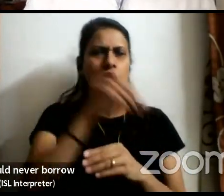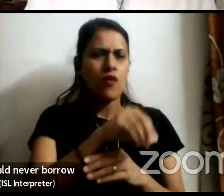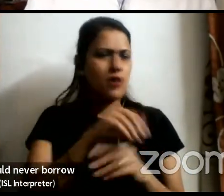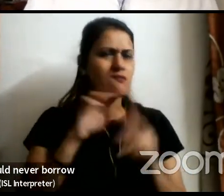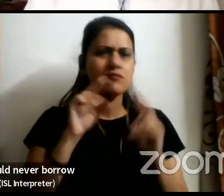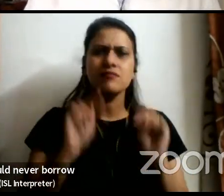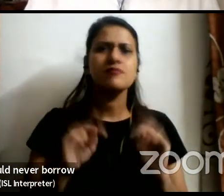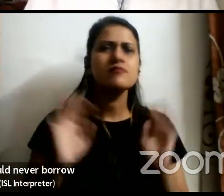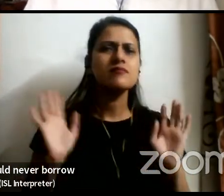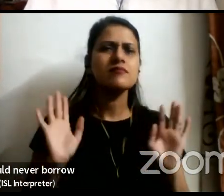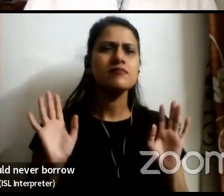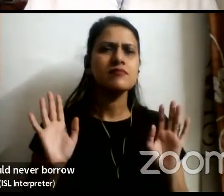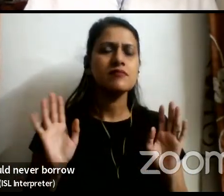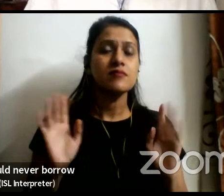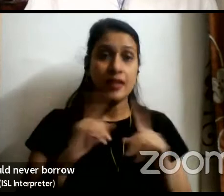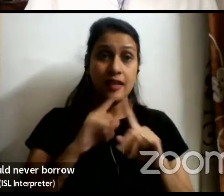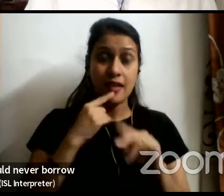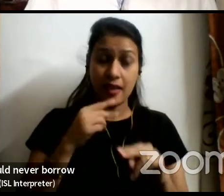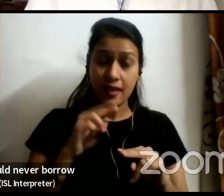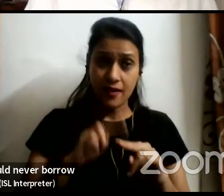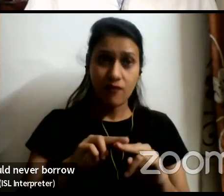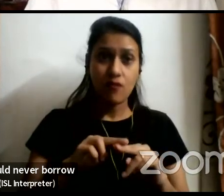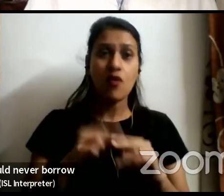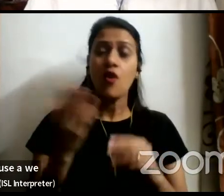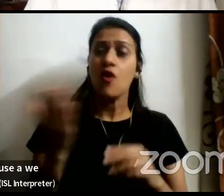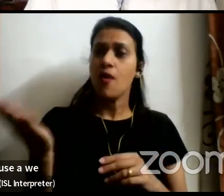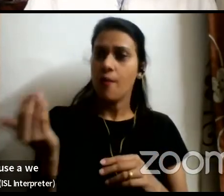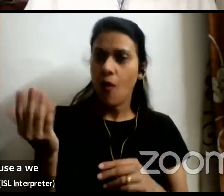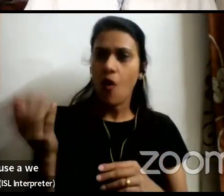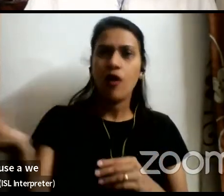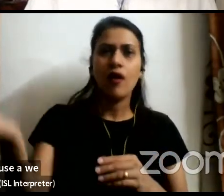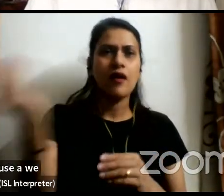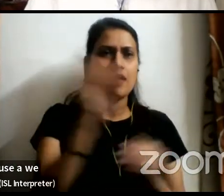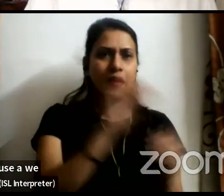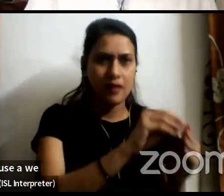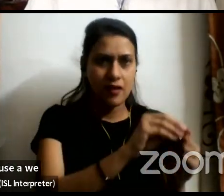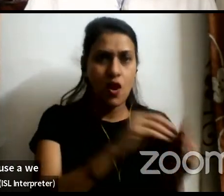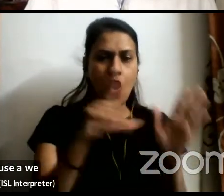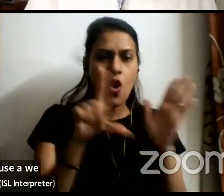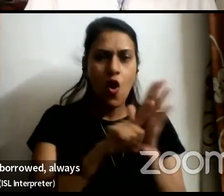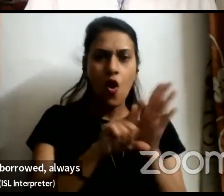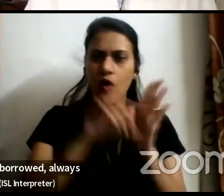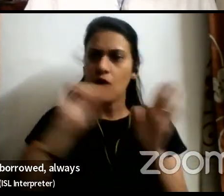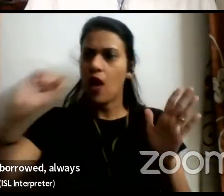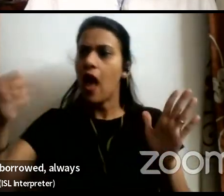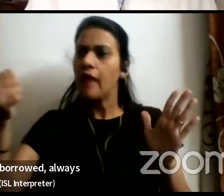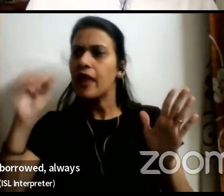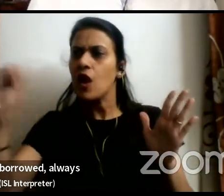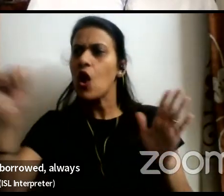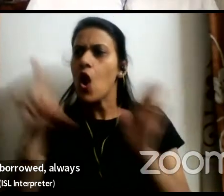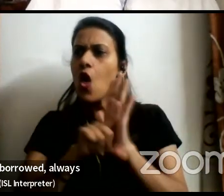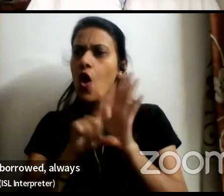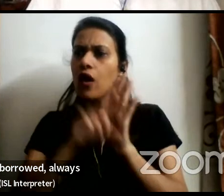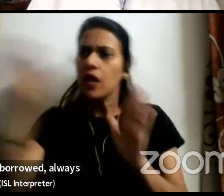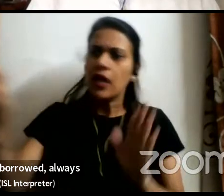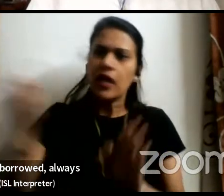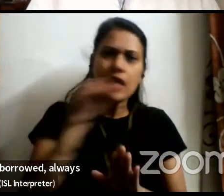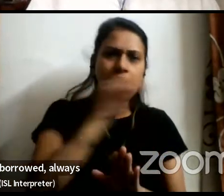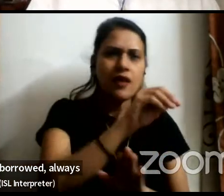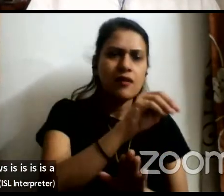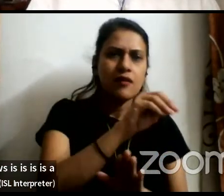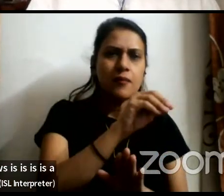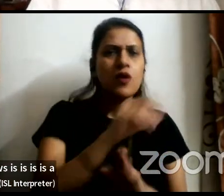because we've borrowed always. Borrowing borrowing of laws is a reality which cannot be